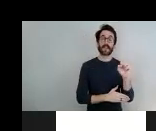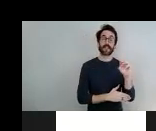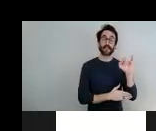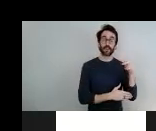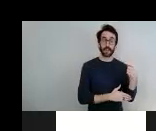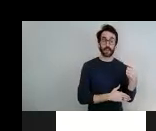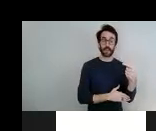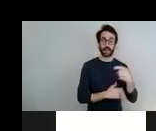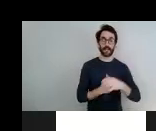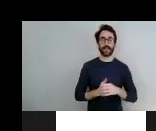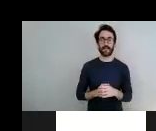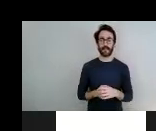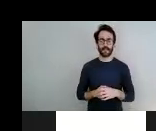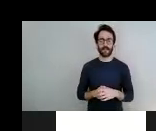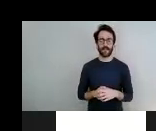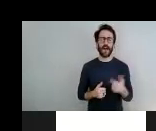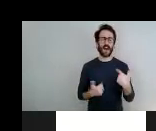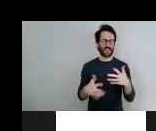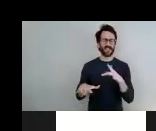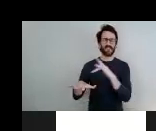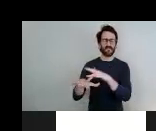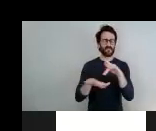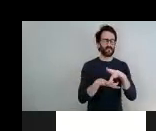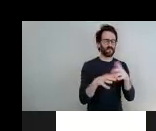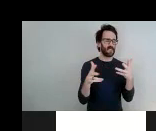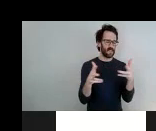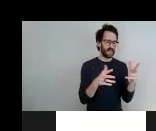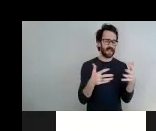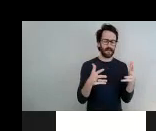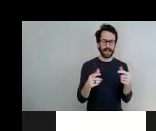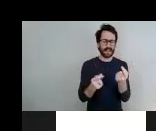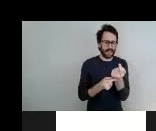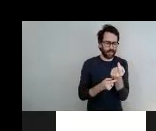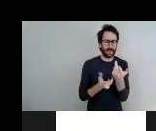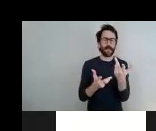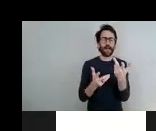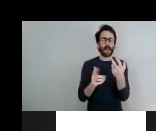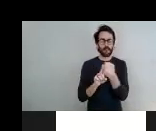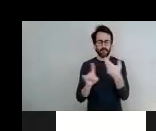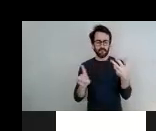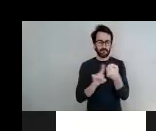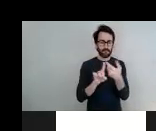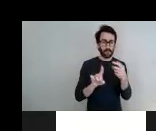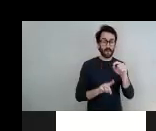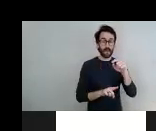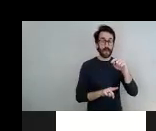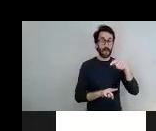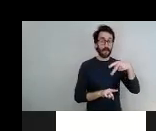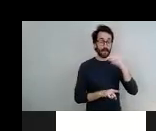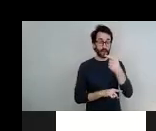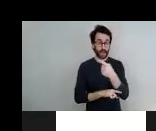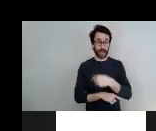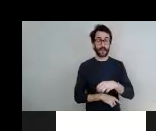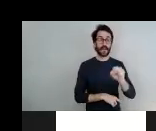So I kind of touched on this as well. Traditional phishing emails and Smishing text messages are techniques designed to trick